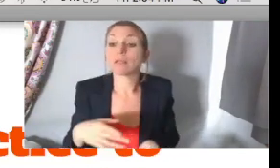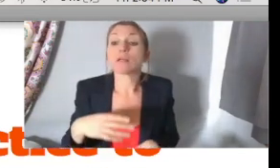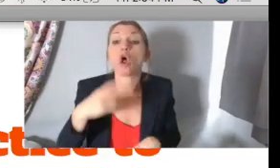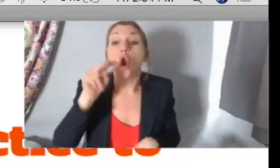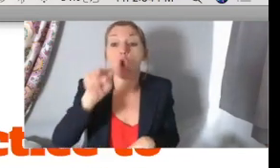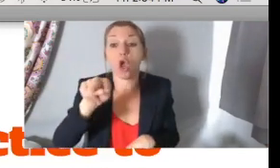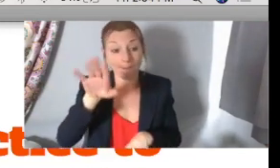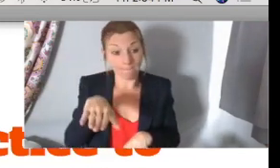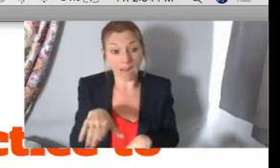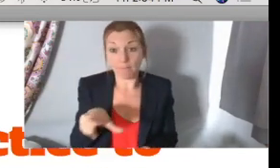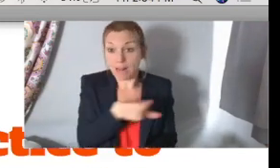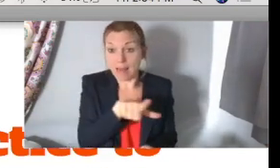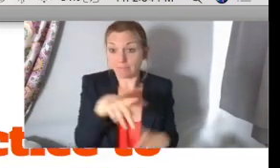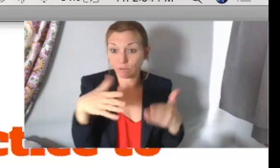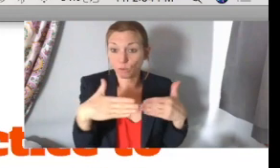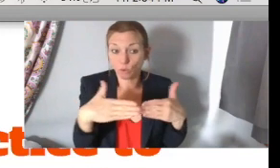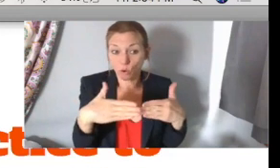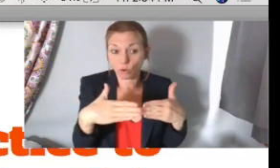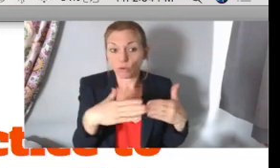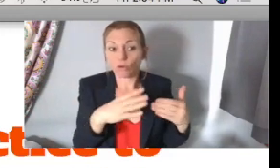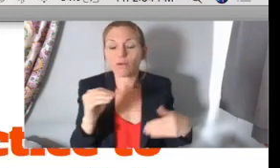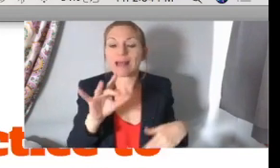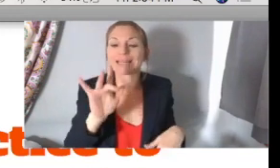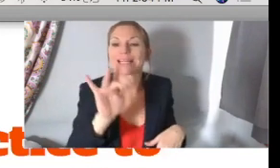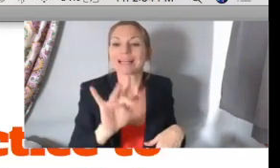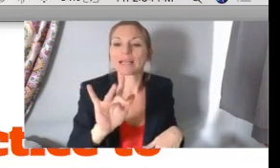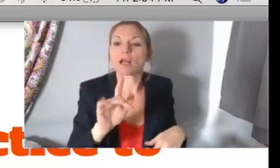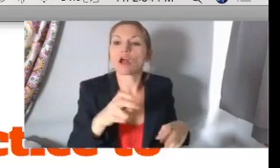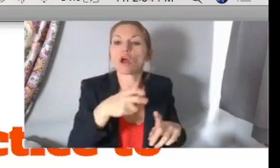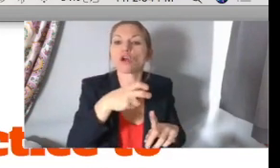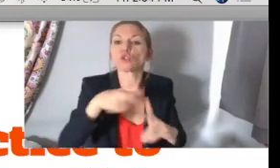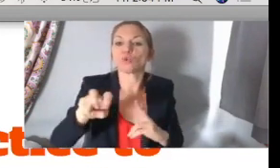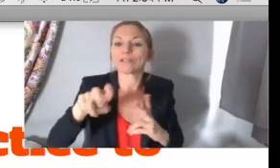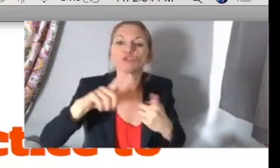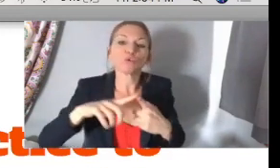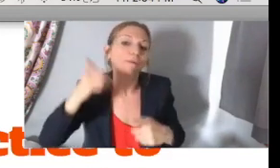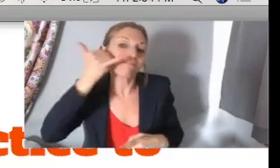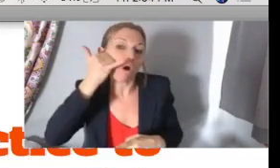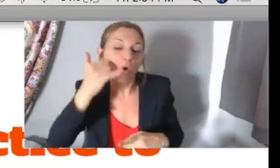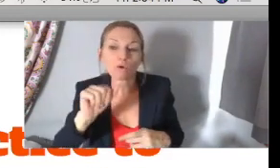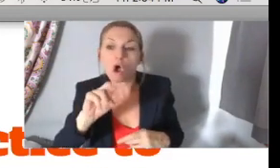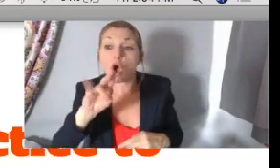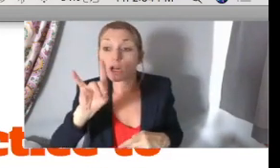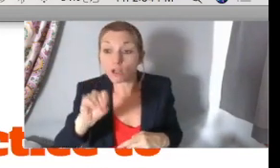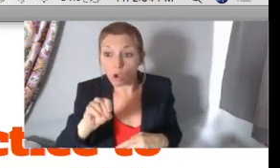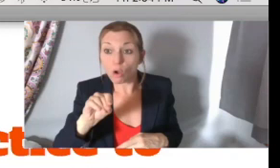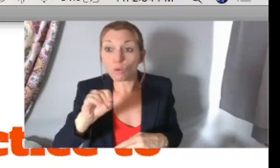Zoom screen and click switch to phone audio, and that usually helps people reconnect.